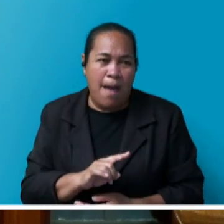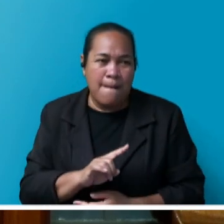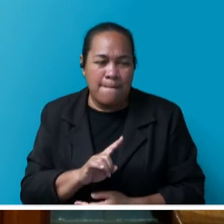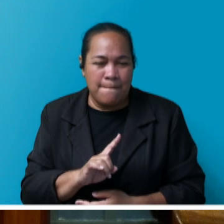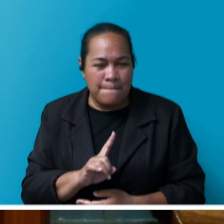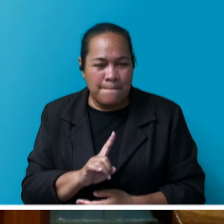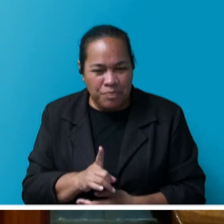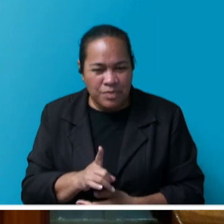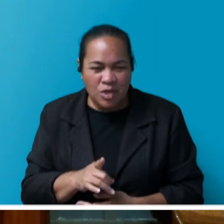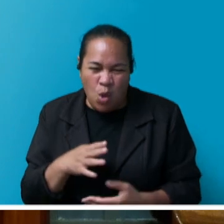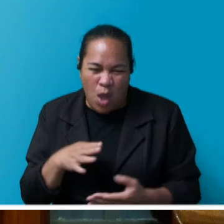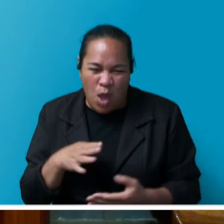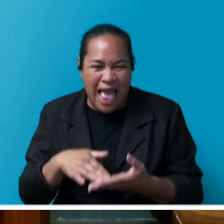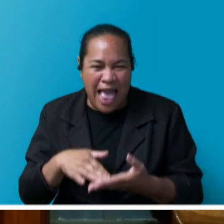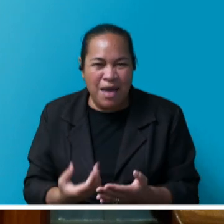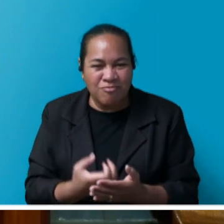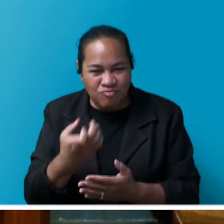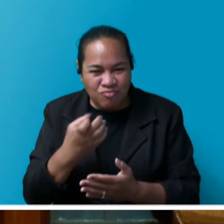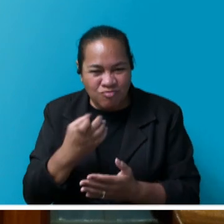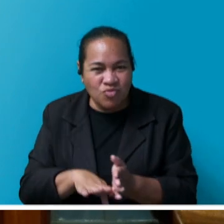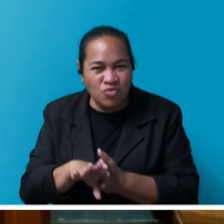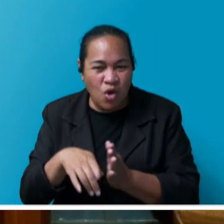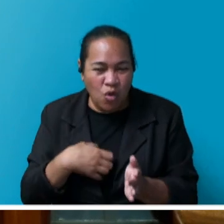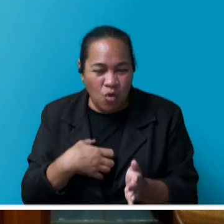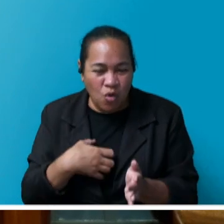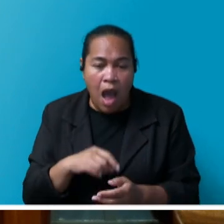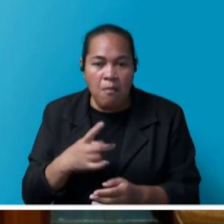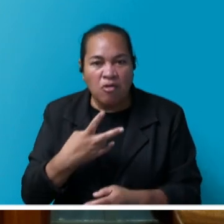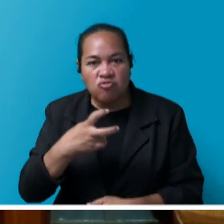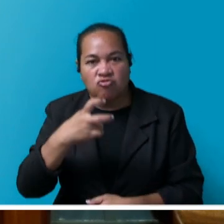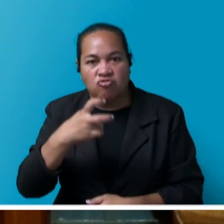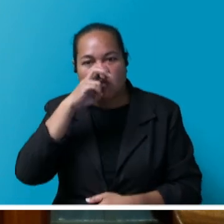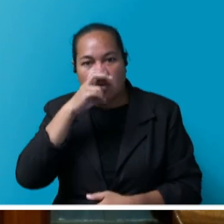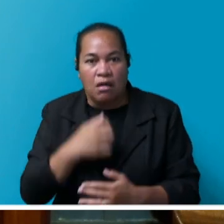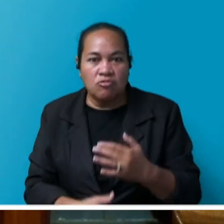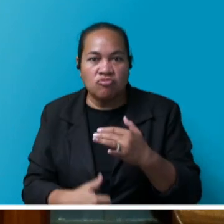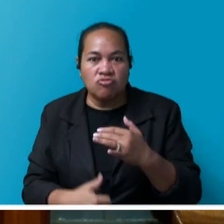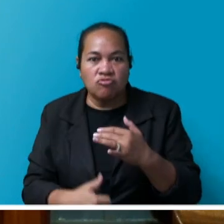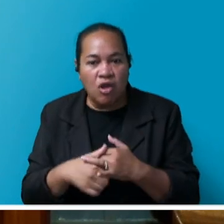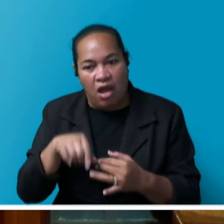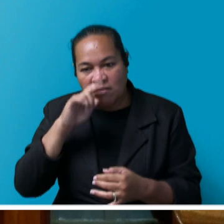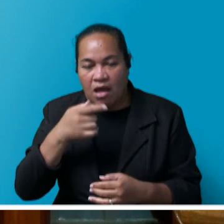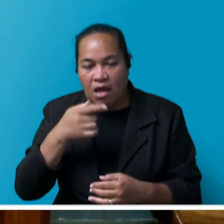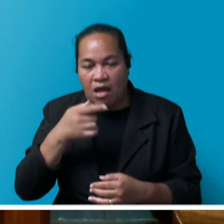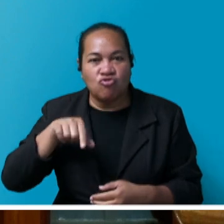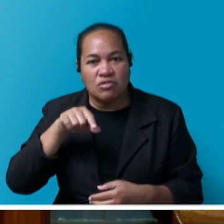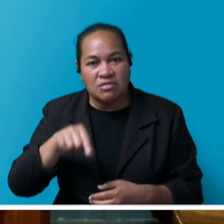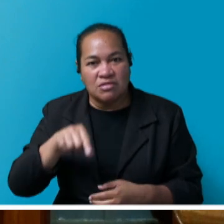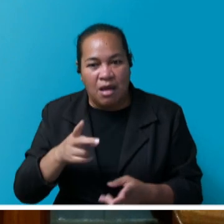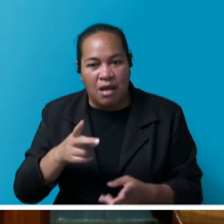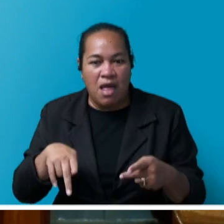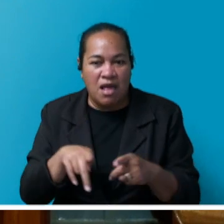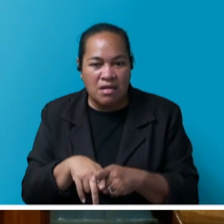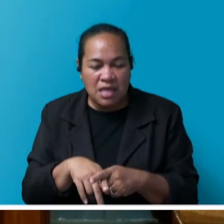and stimulated economic growth in the tourism sector, it restricted access to the use of the designated areas and compensation